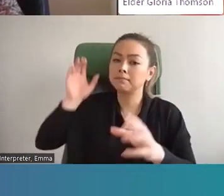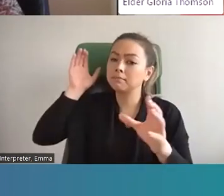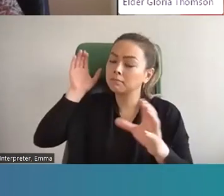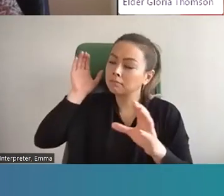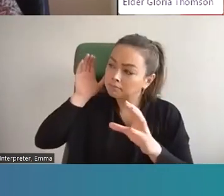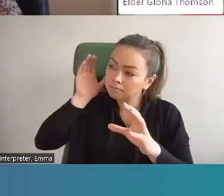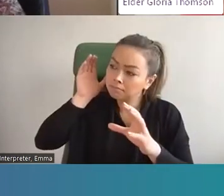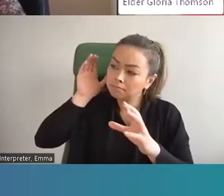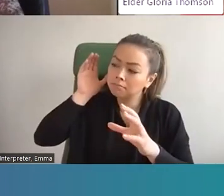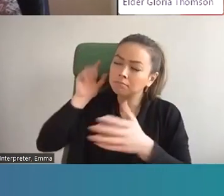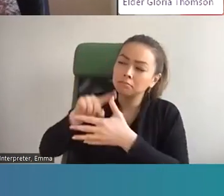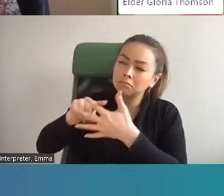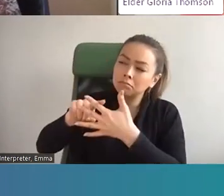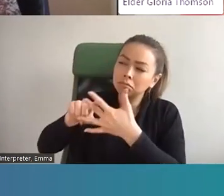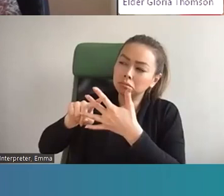like, what?